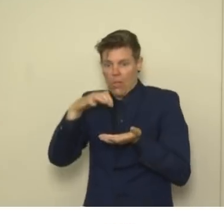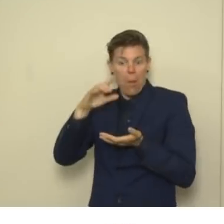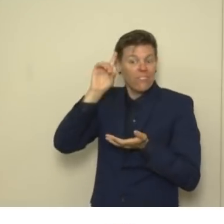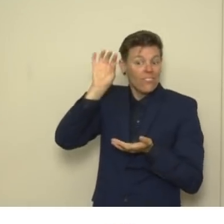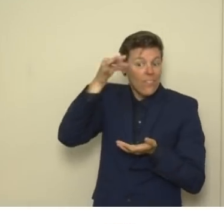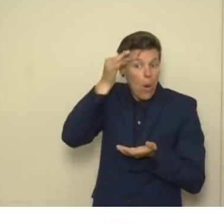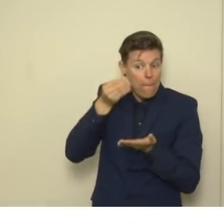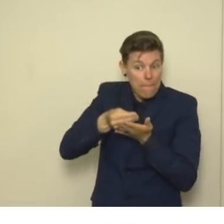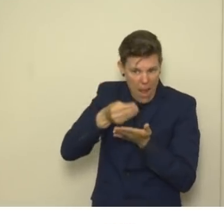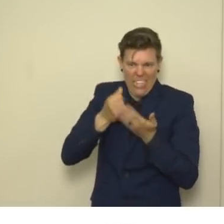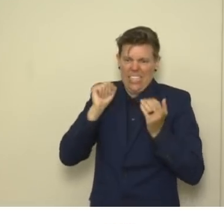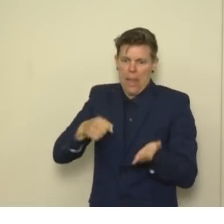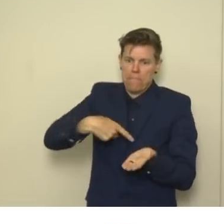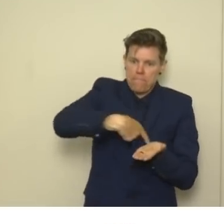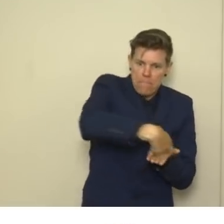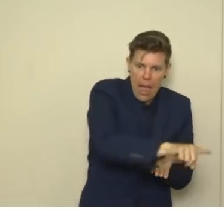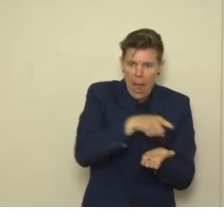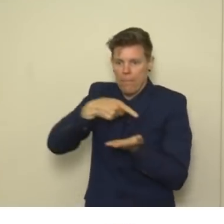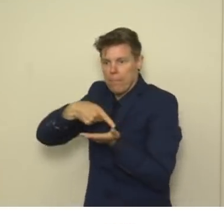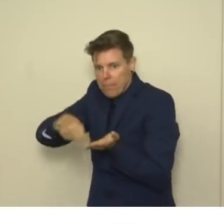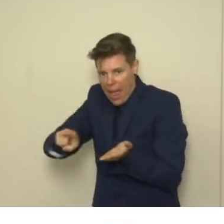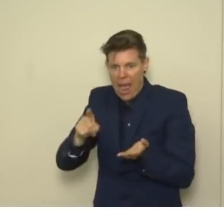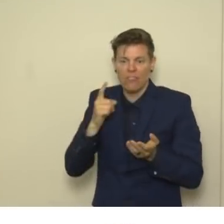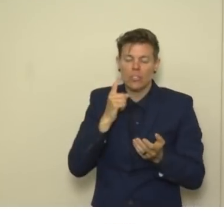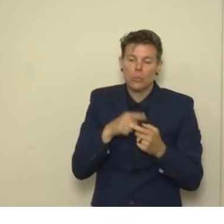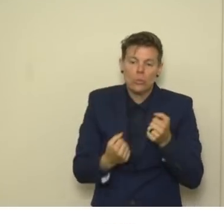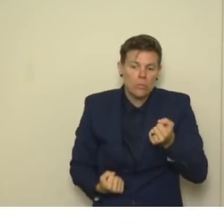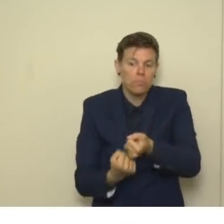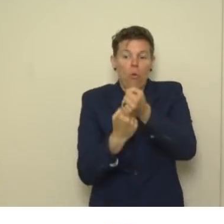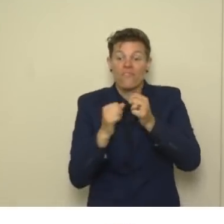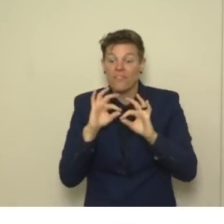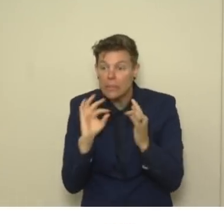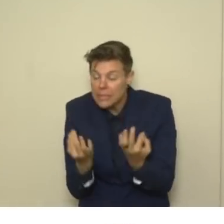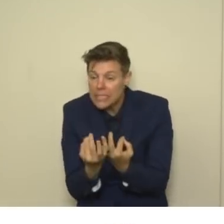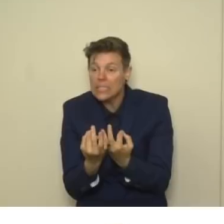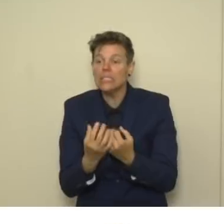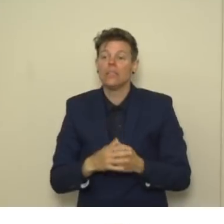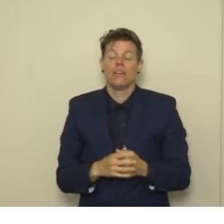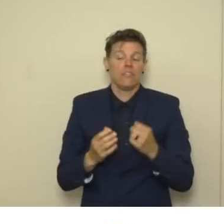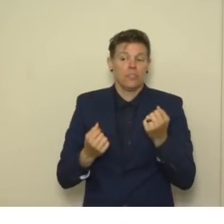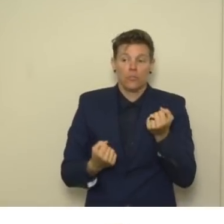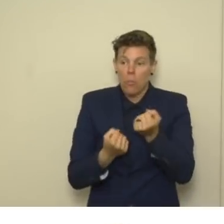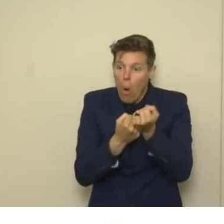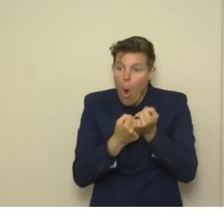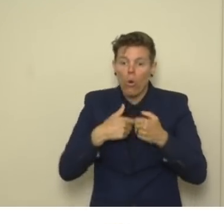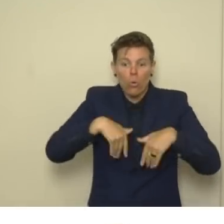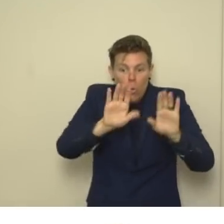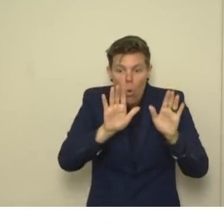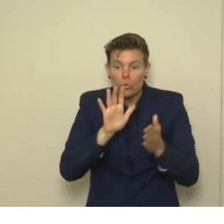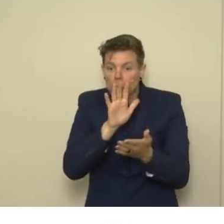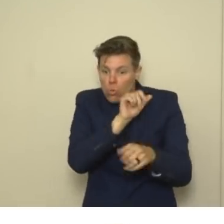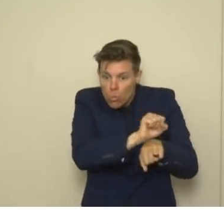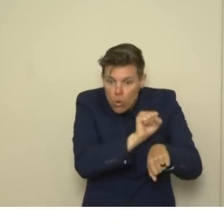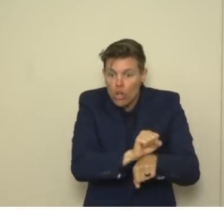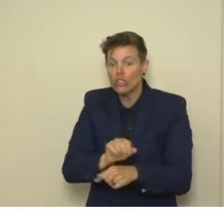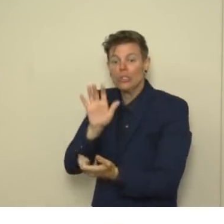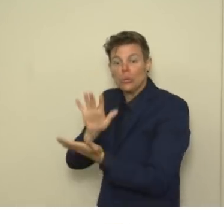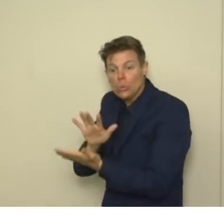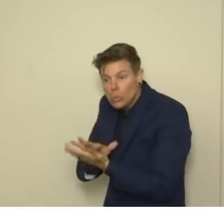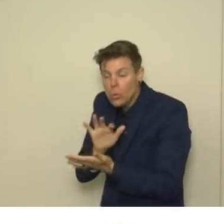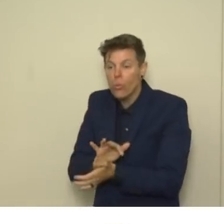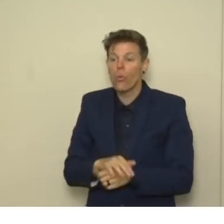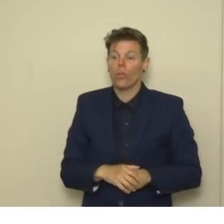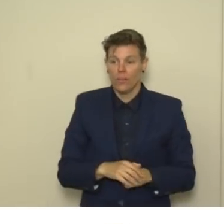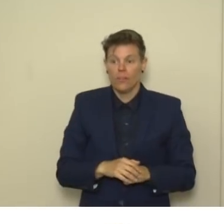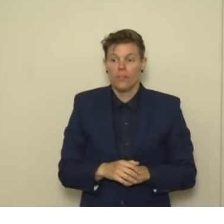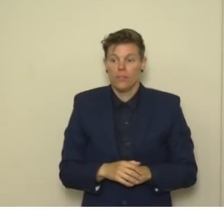support to New Mexico families so that their needs are being met while they have job and economic uncertainty in the